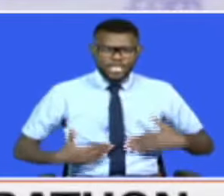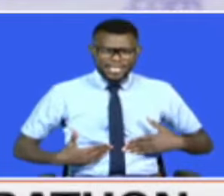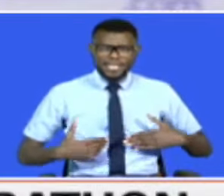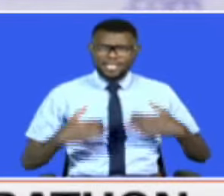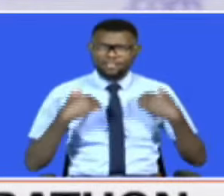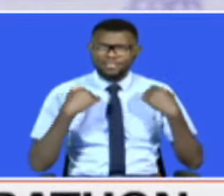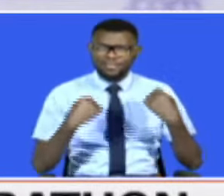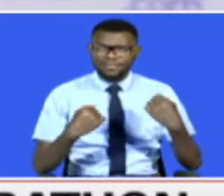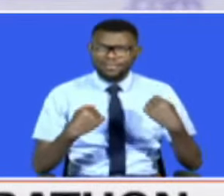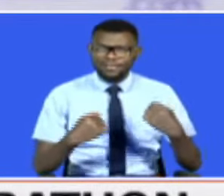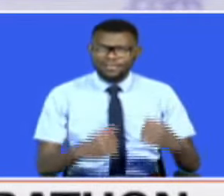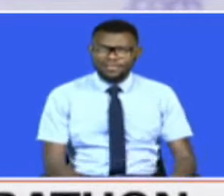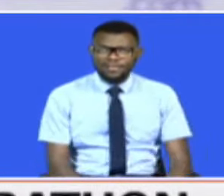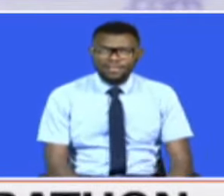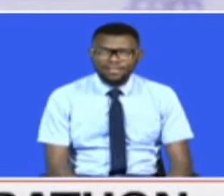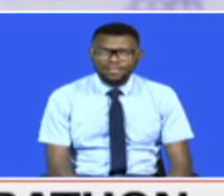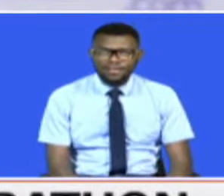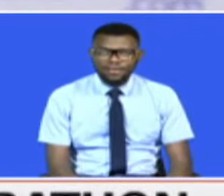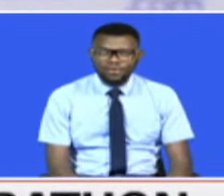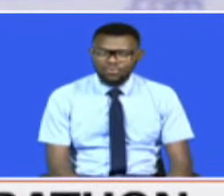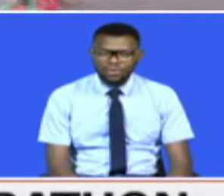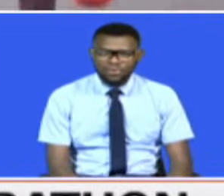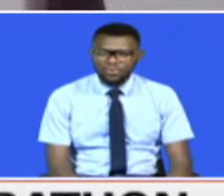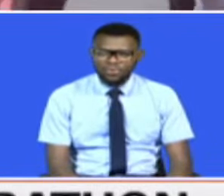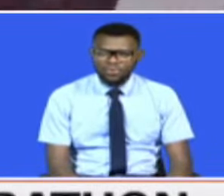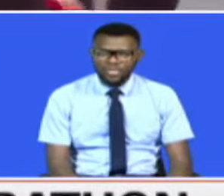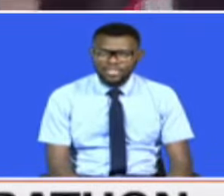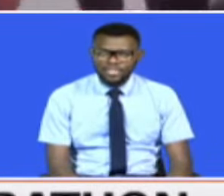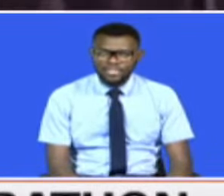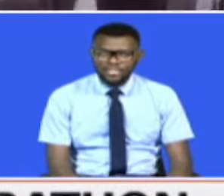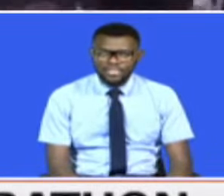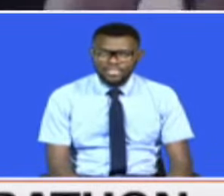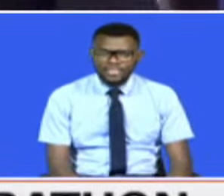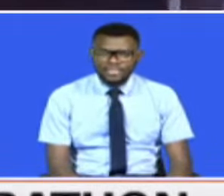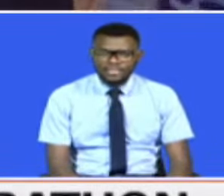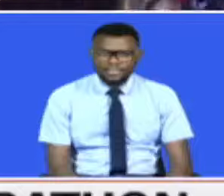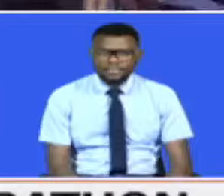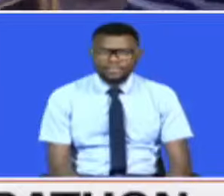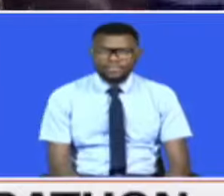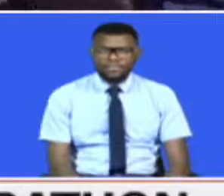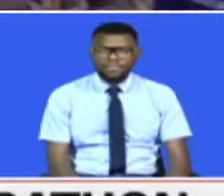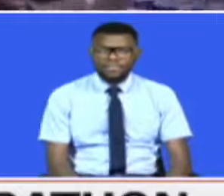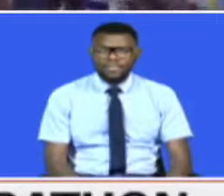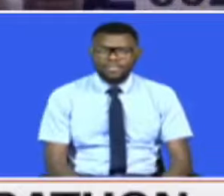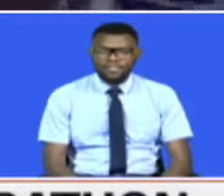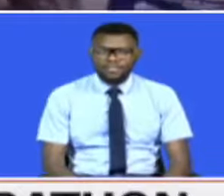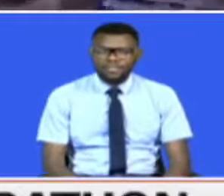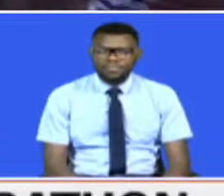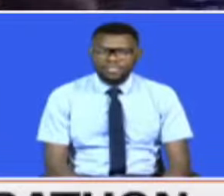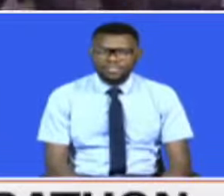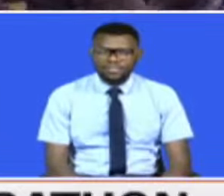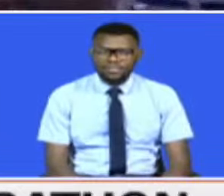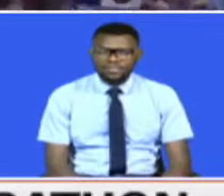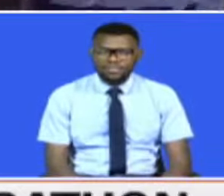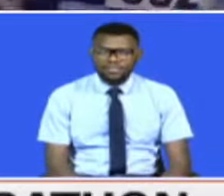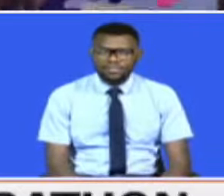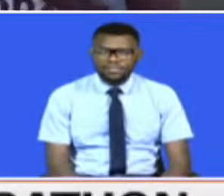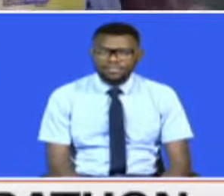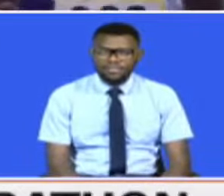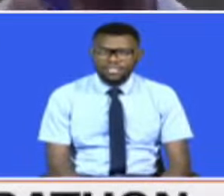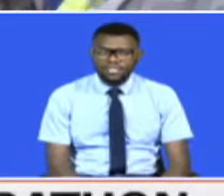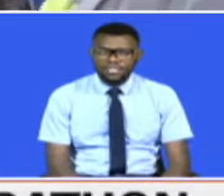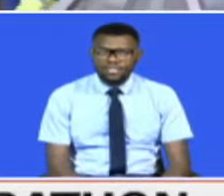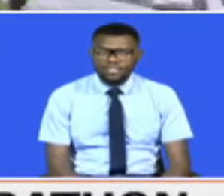vizuri. Sasa leo imekuwa perfect, njia imekuwa smart than last year. Then nashukuru all coaches zenye tunafanya mazoezi pamoja. Betika